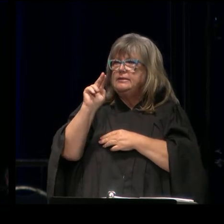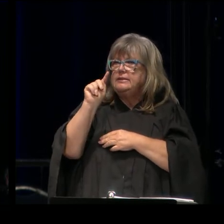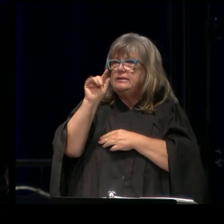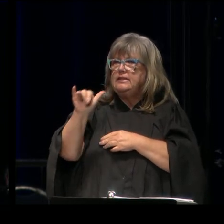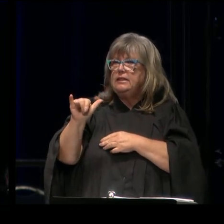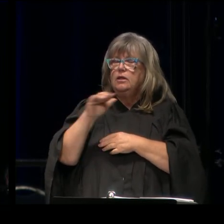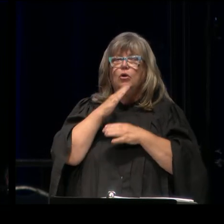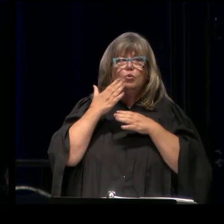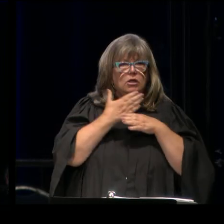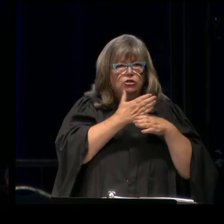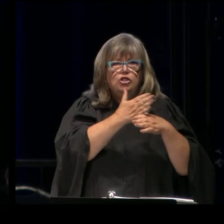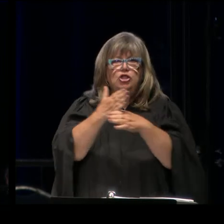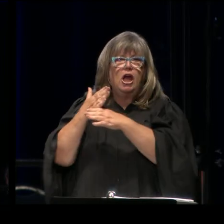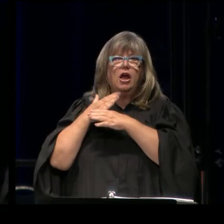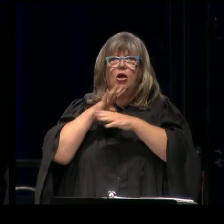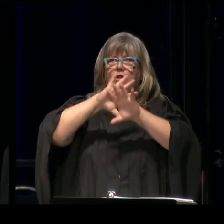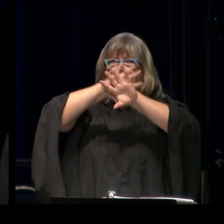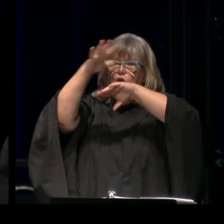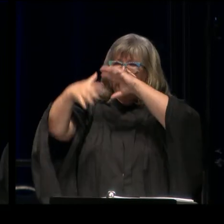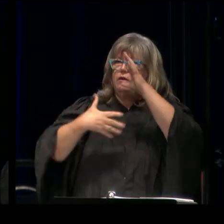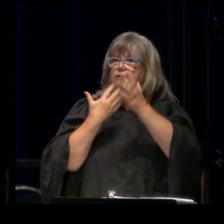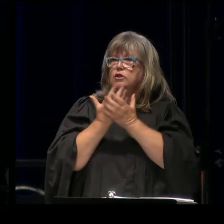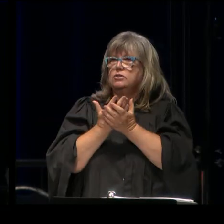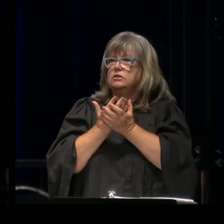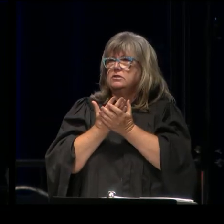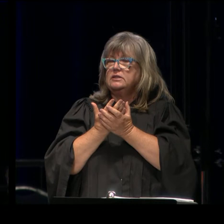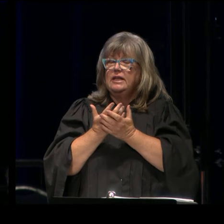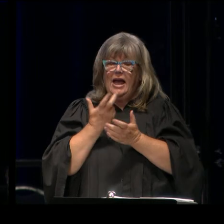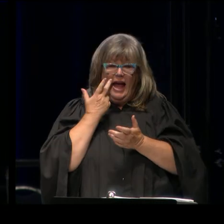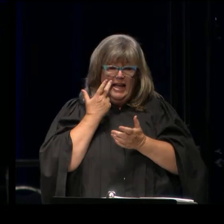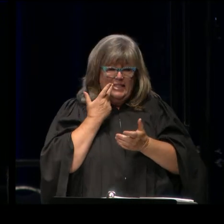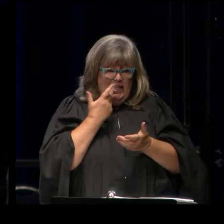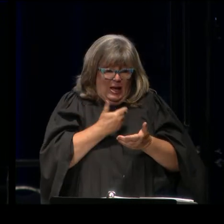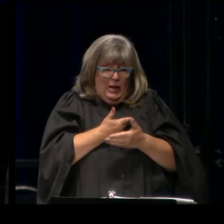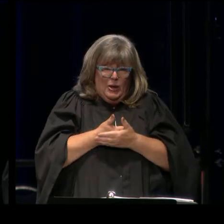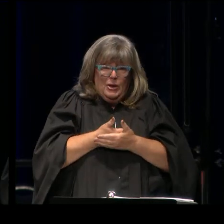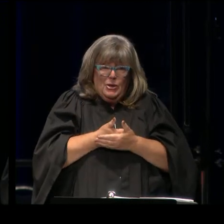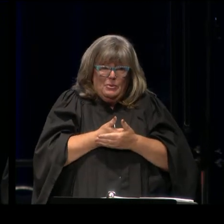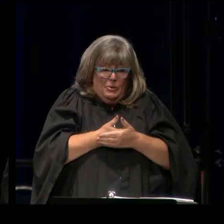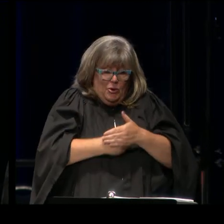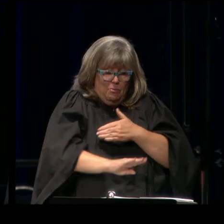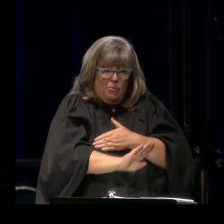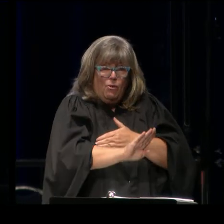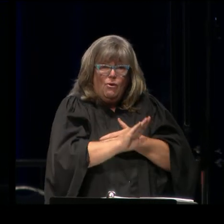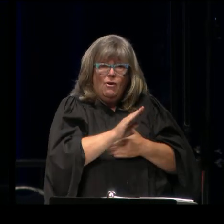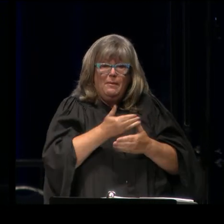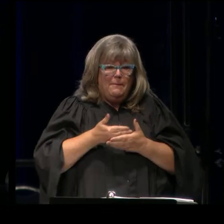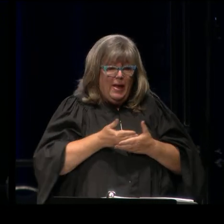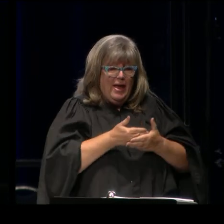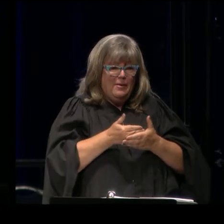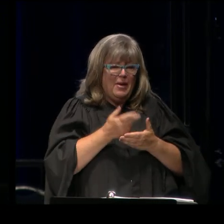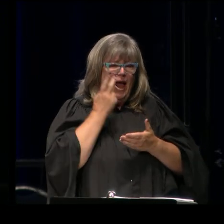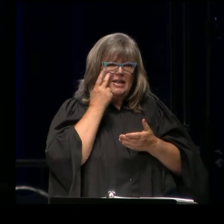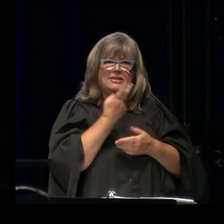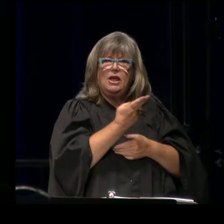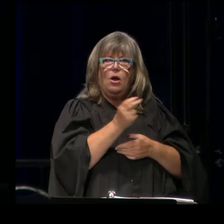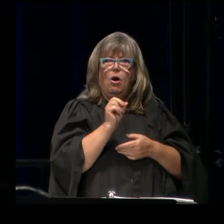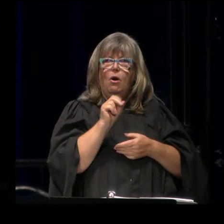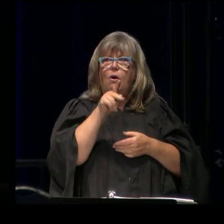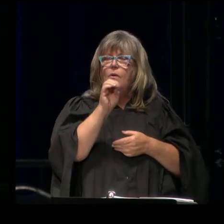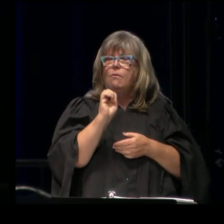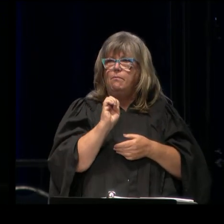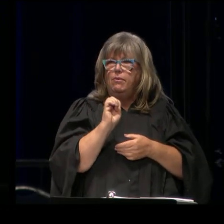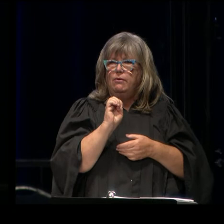universe. I saw the hope in the newborn baby I delivered, and I saw